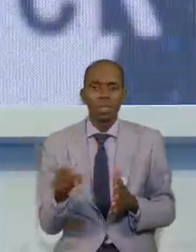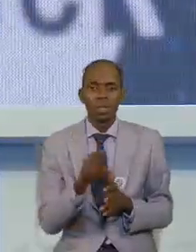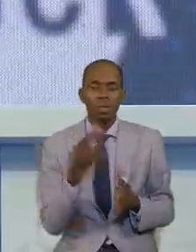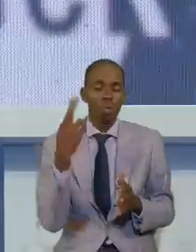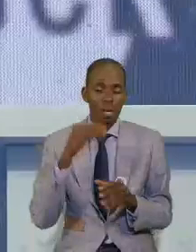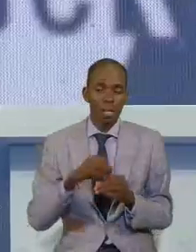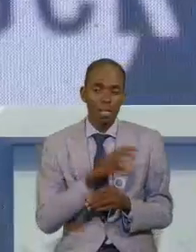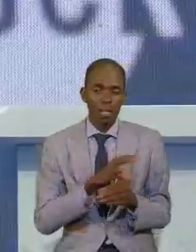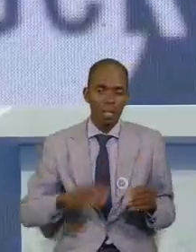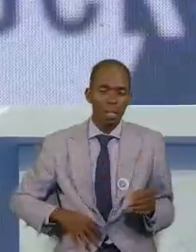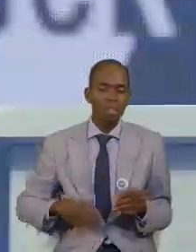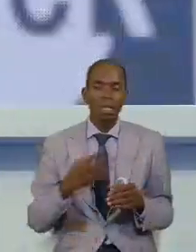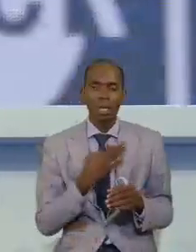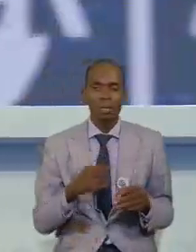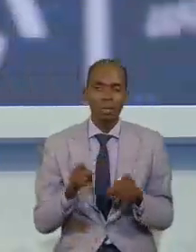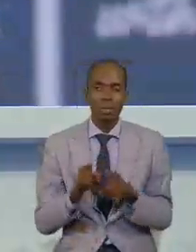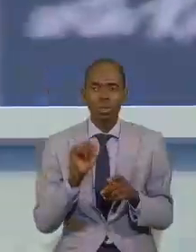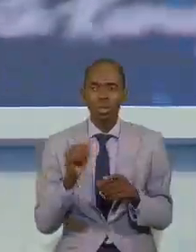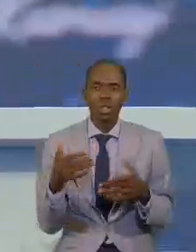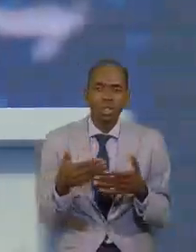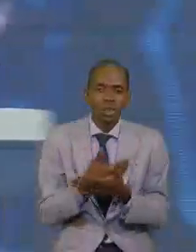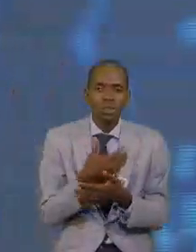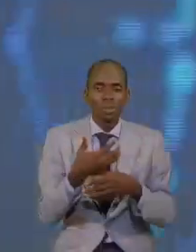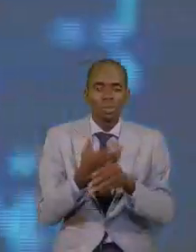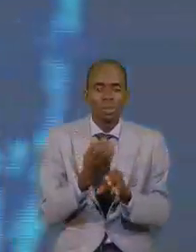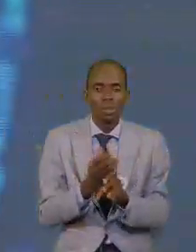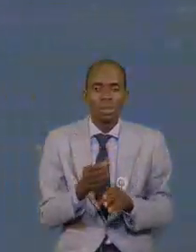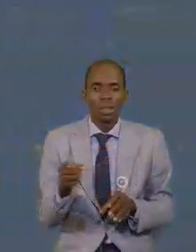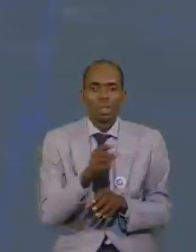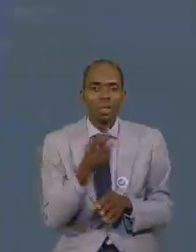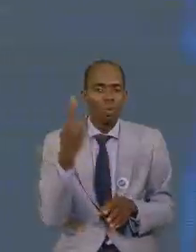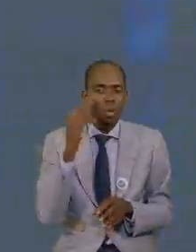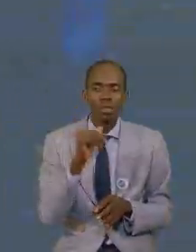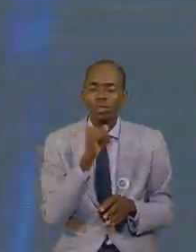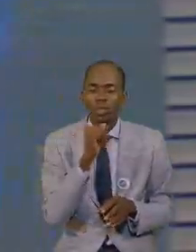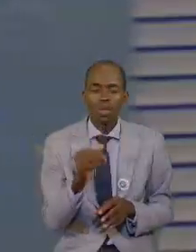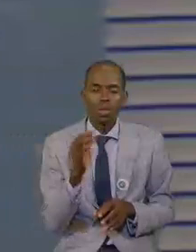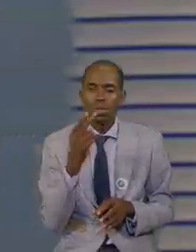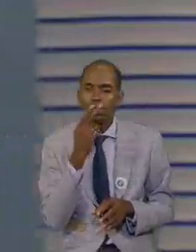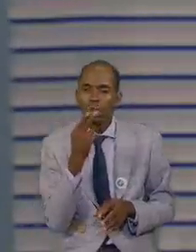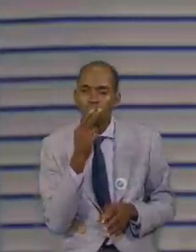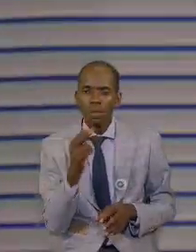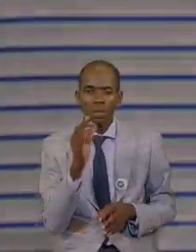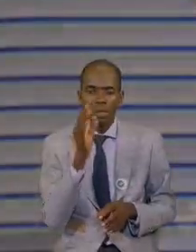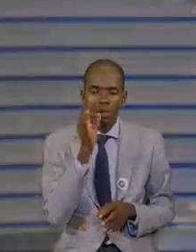creatures. They were not smoking and drinking in secret before they died.